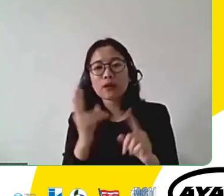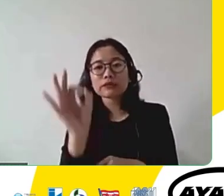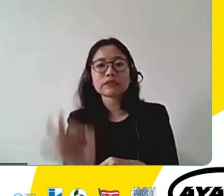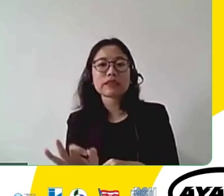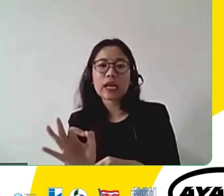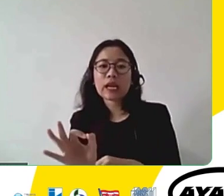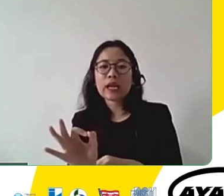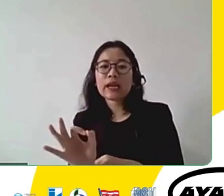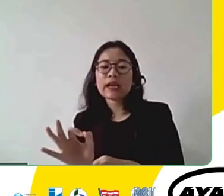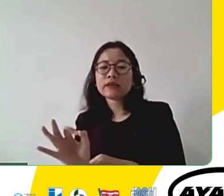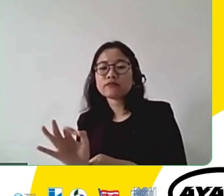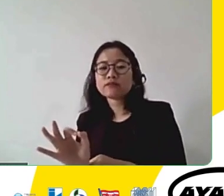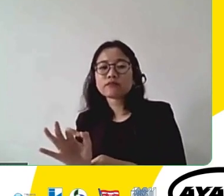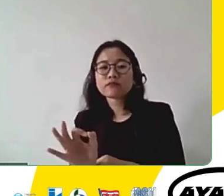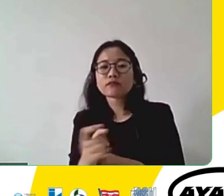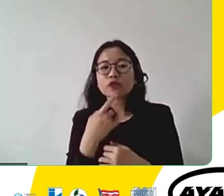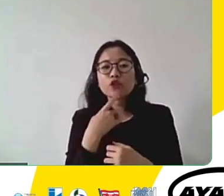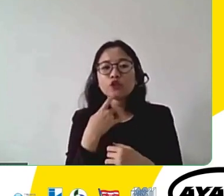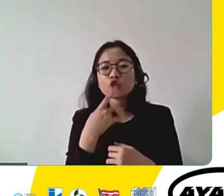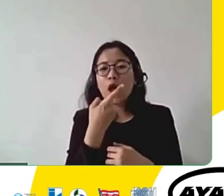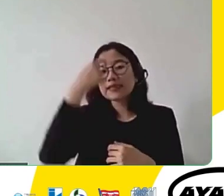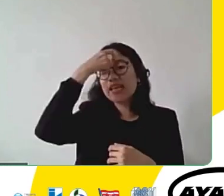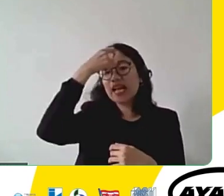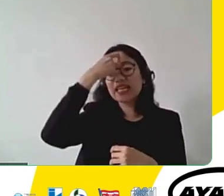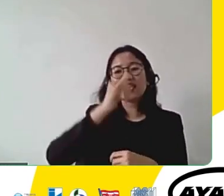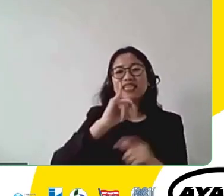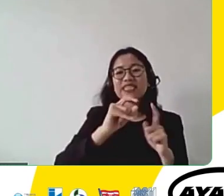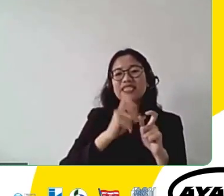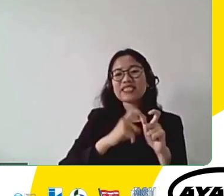had been experienced by the children.